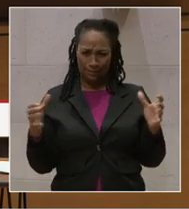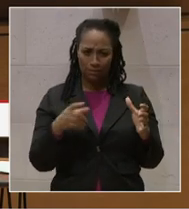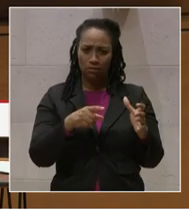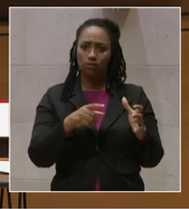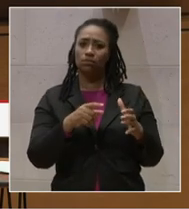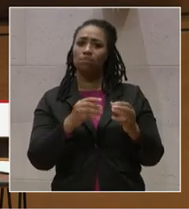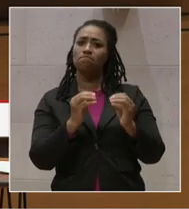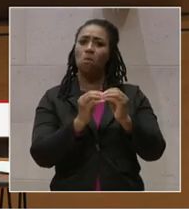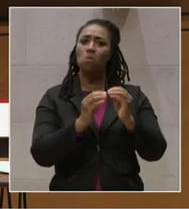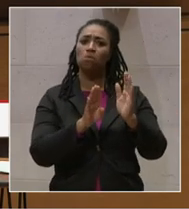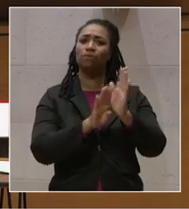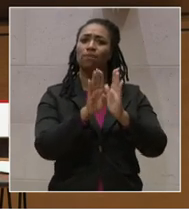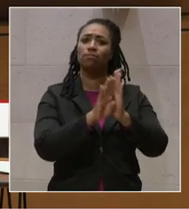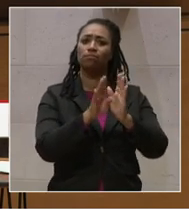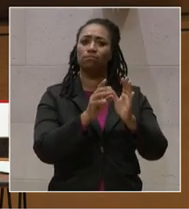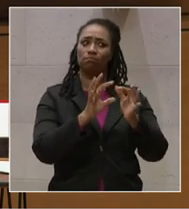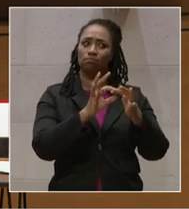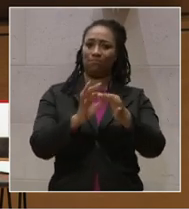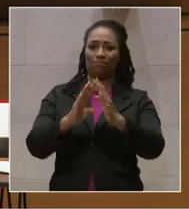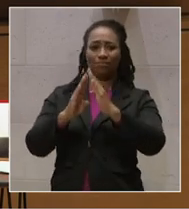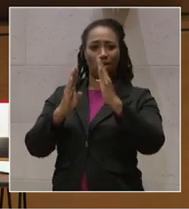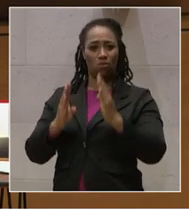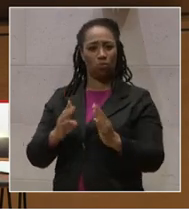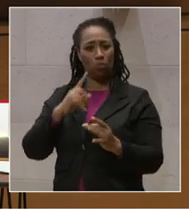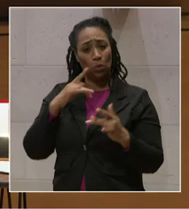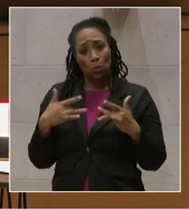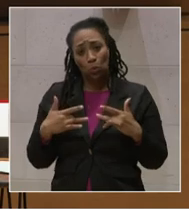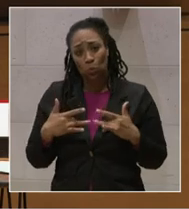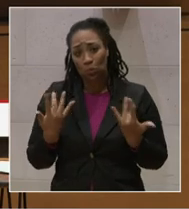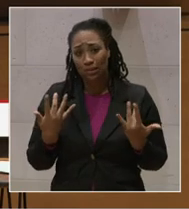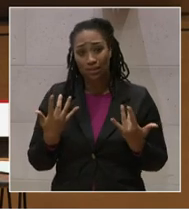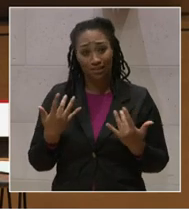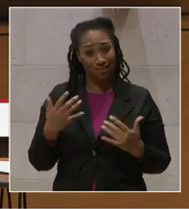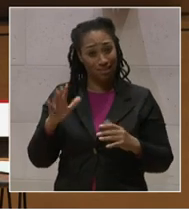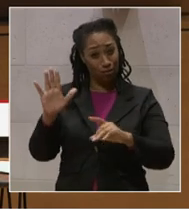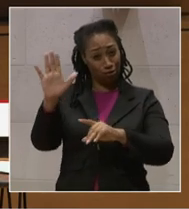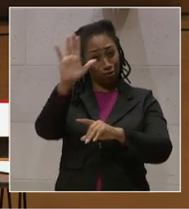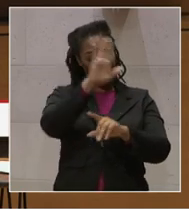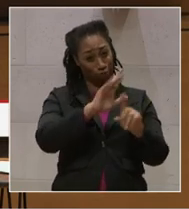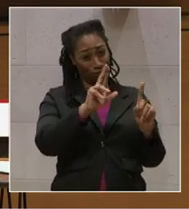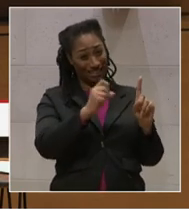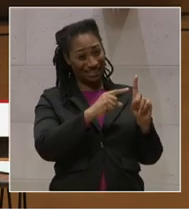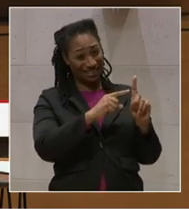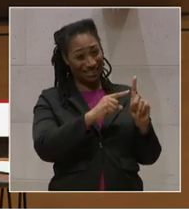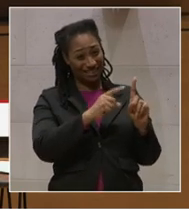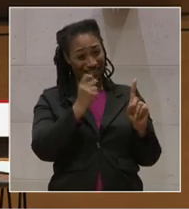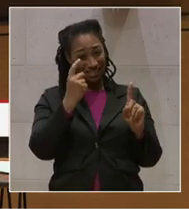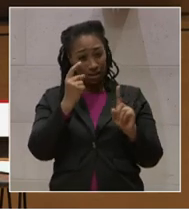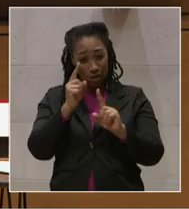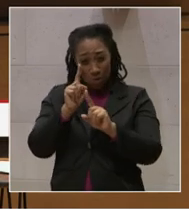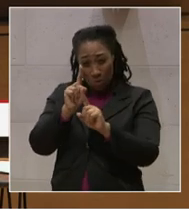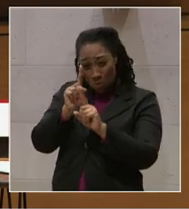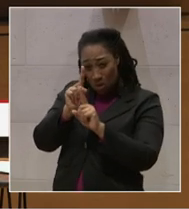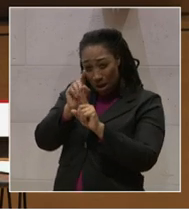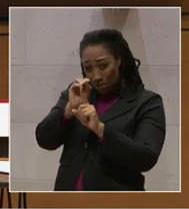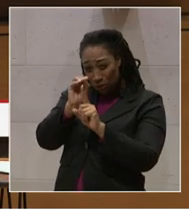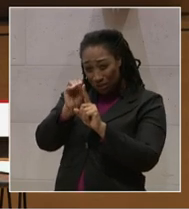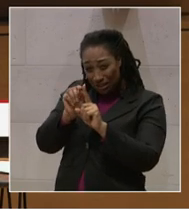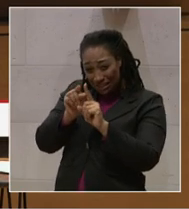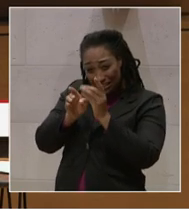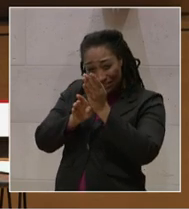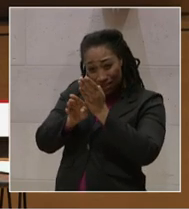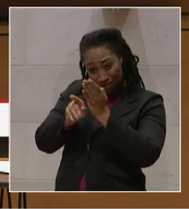share that across the United States, only 0.5% of developers are owned by people of